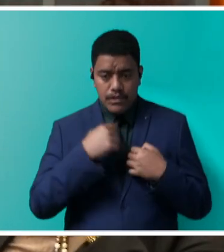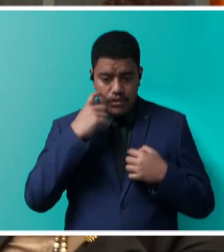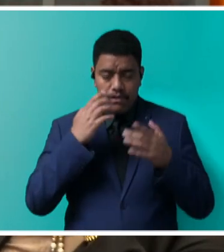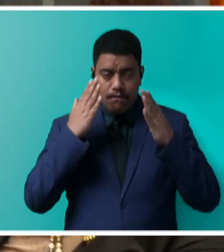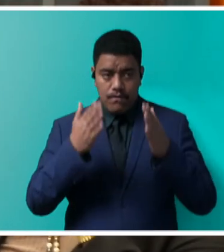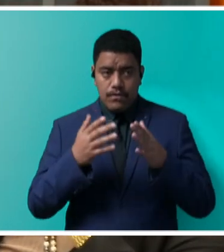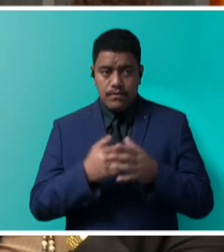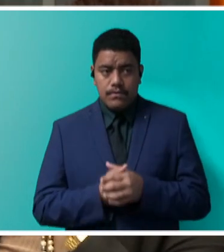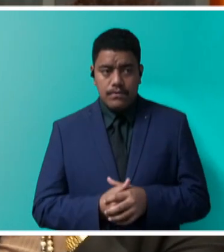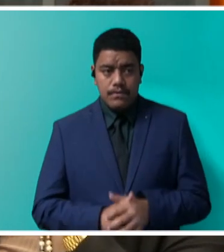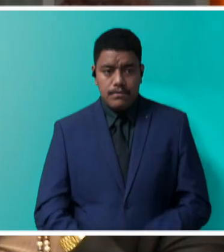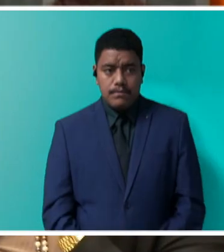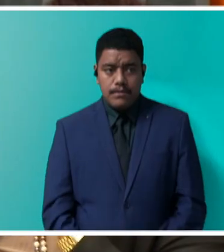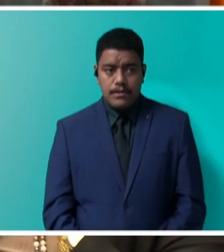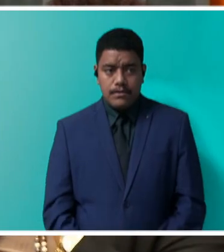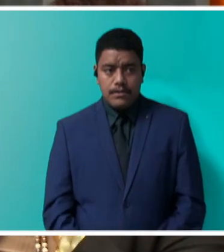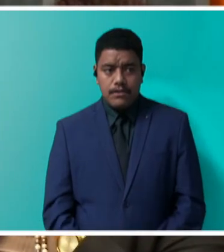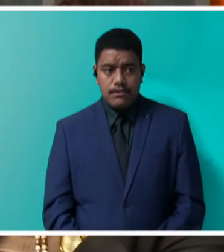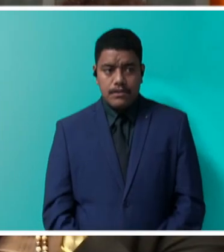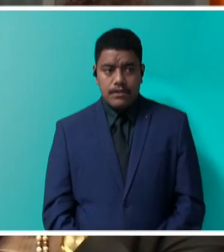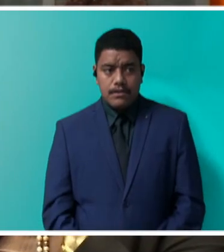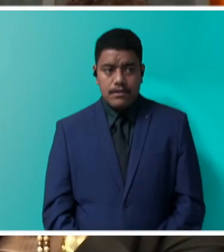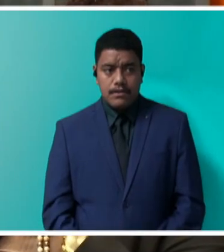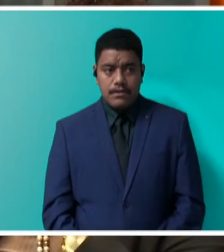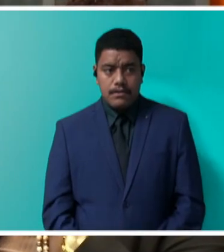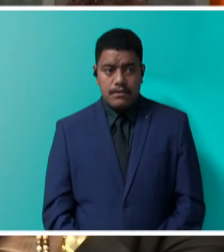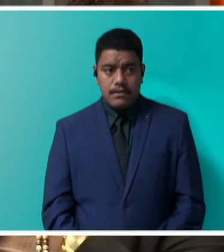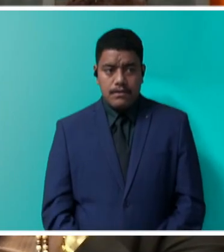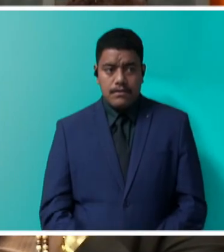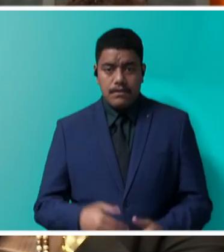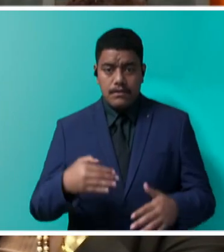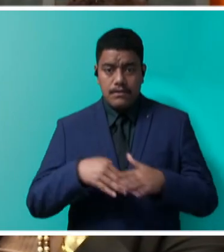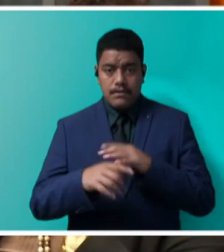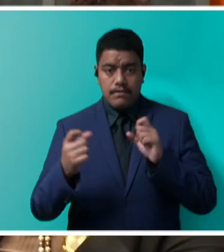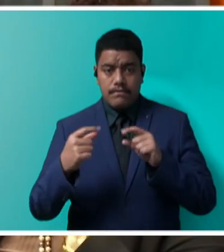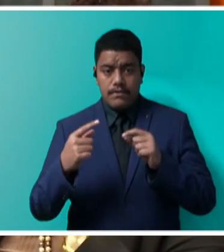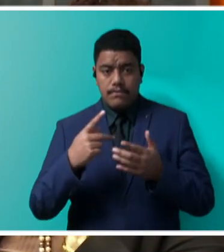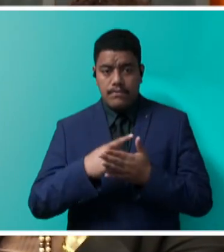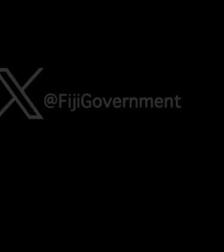currently being planned for in the FIT project that is coming up.